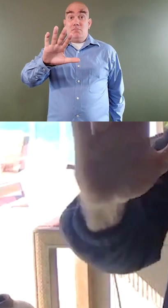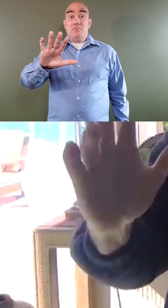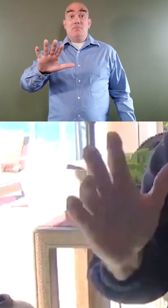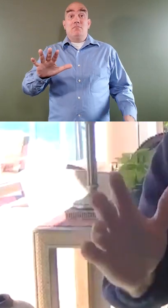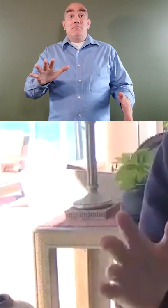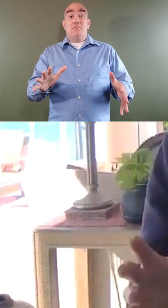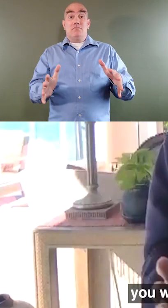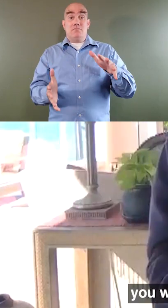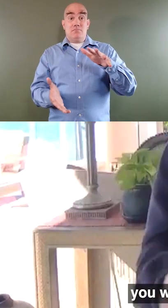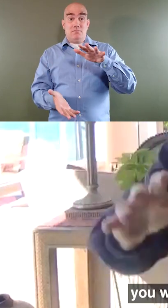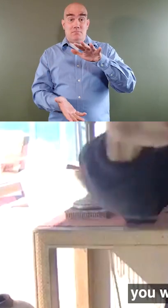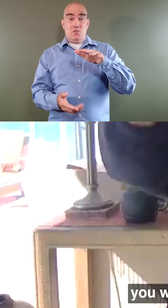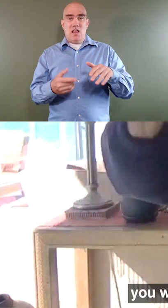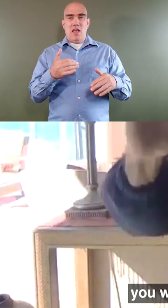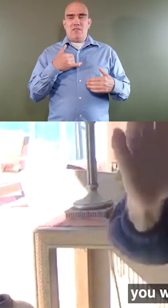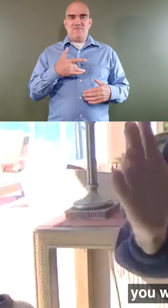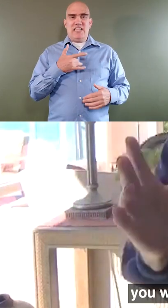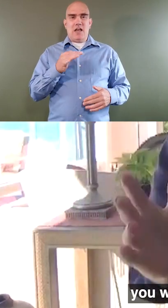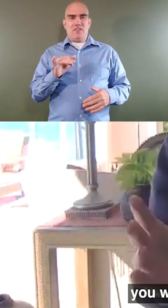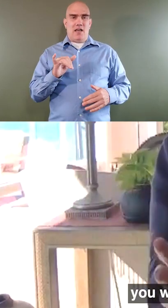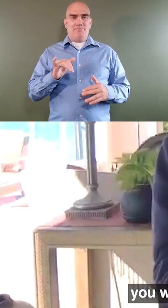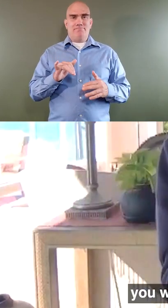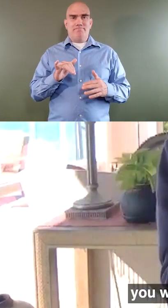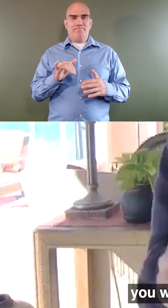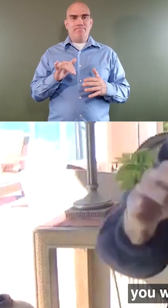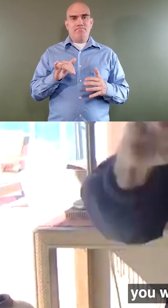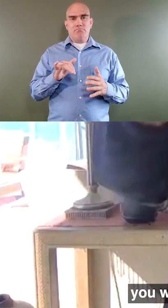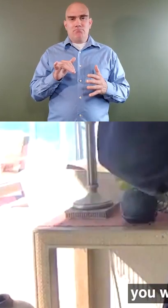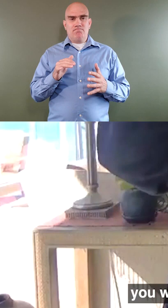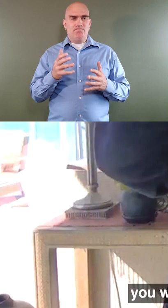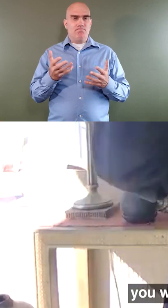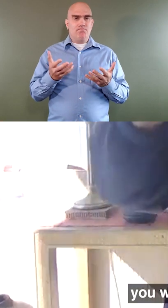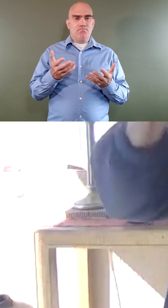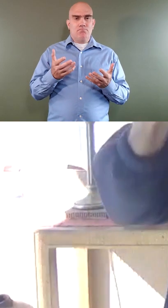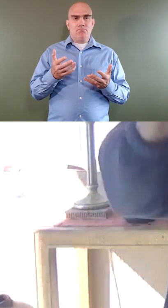here, you want to have this feeling of